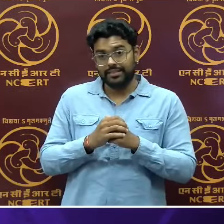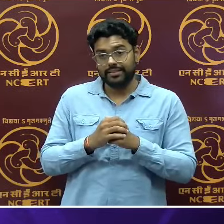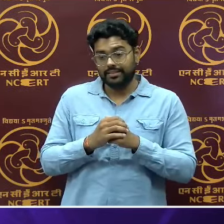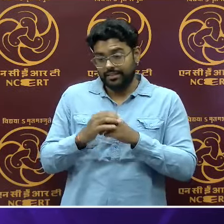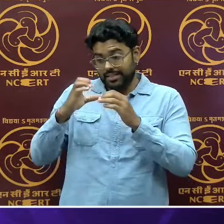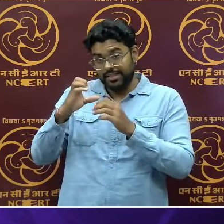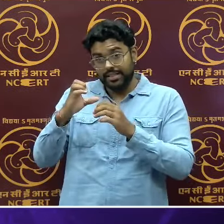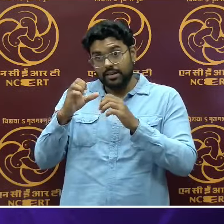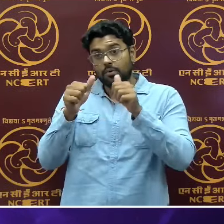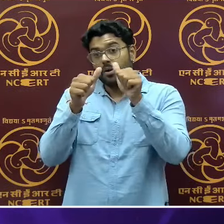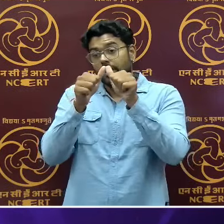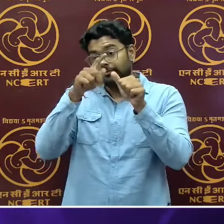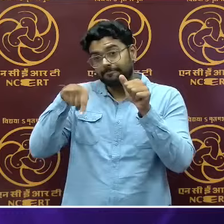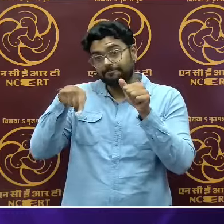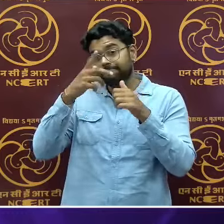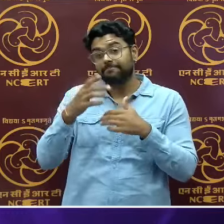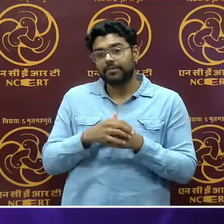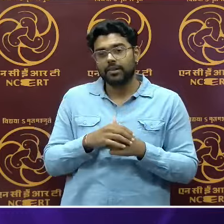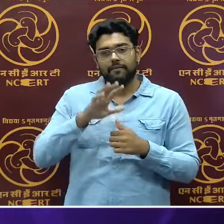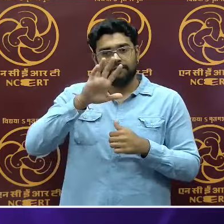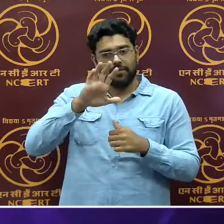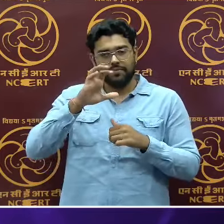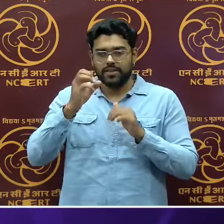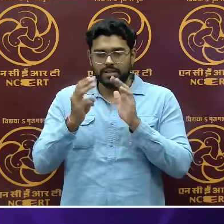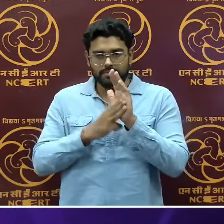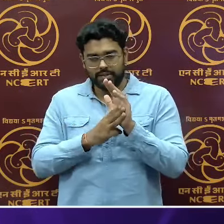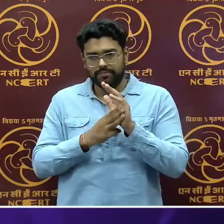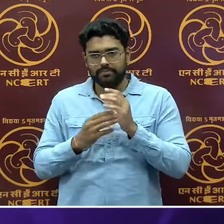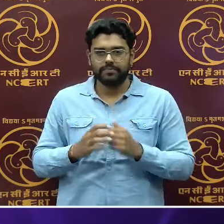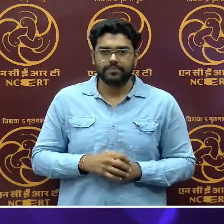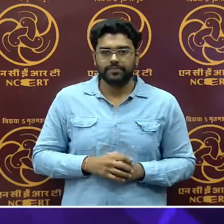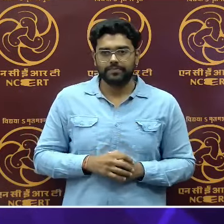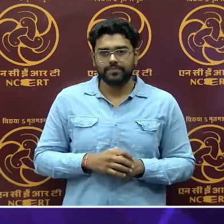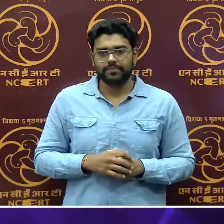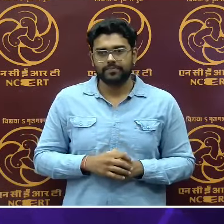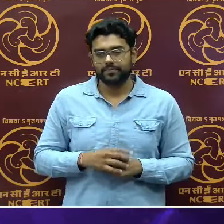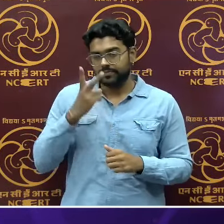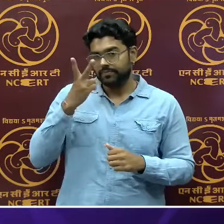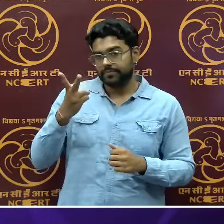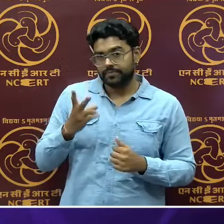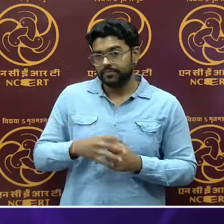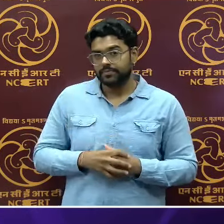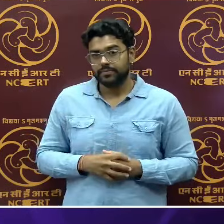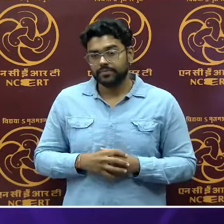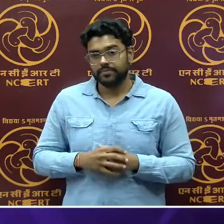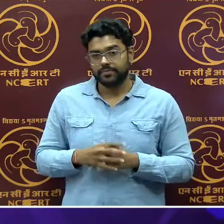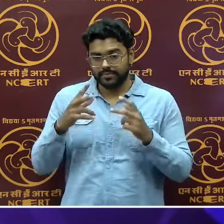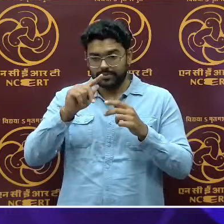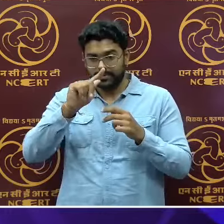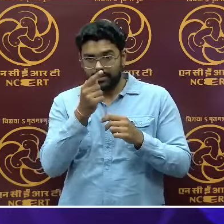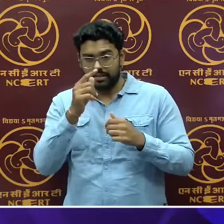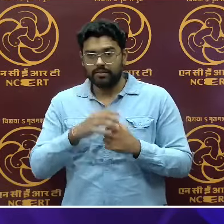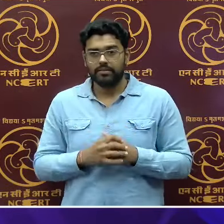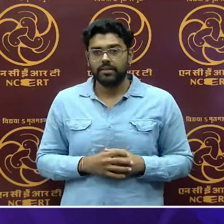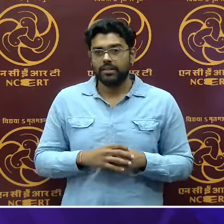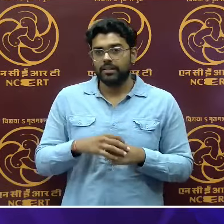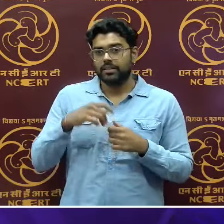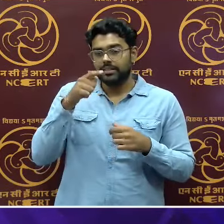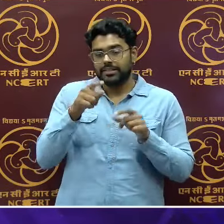is 5 centimeters. So, let me measure 5 centimeters and cut an arc keeping